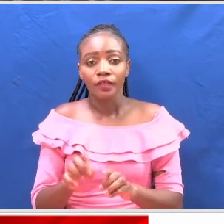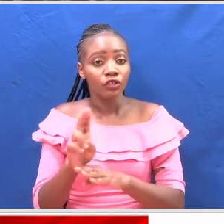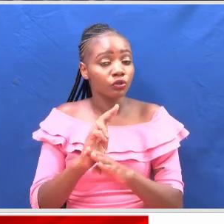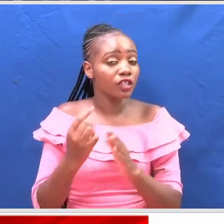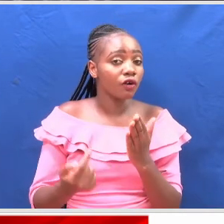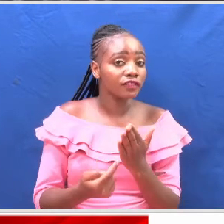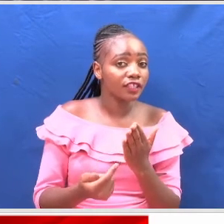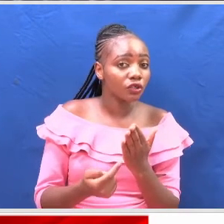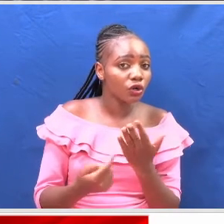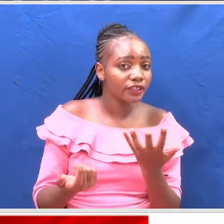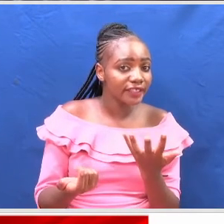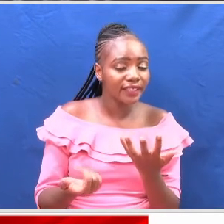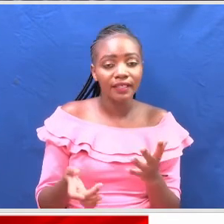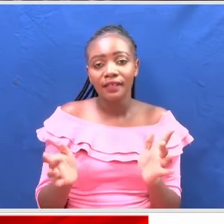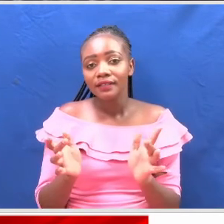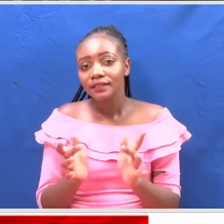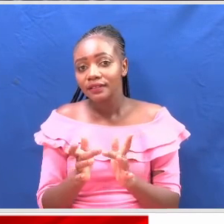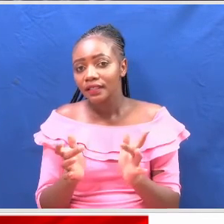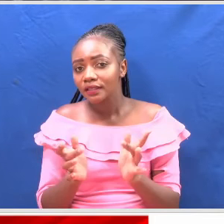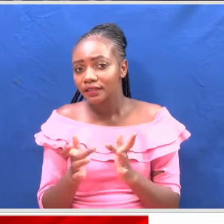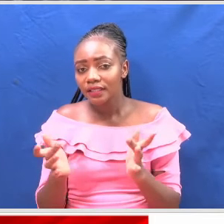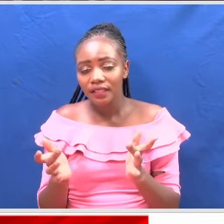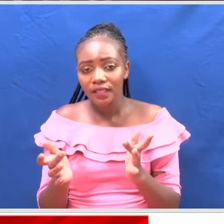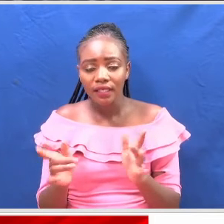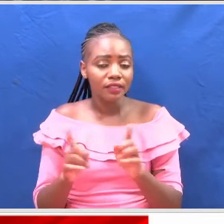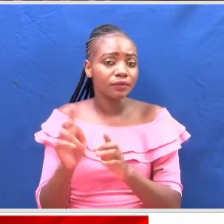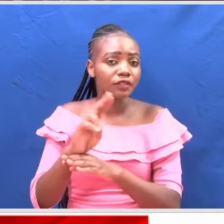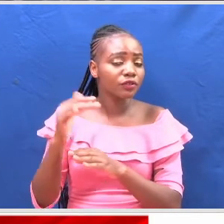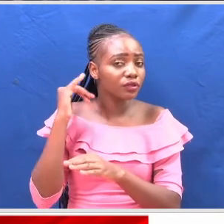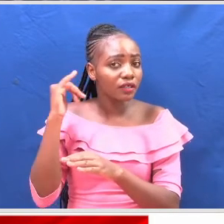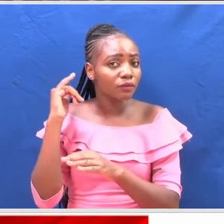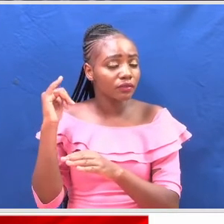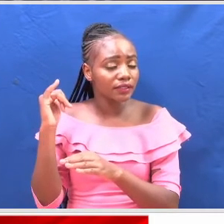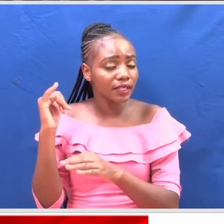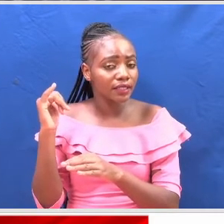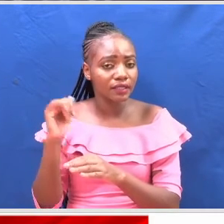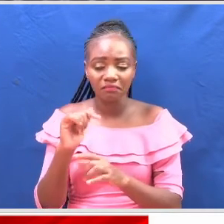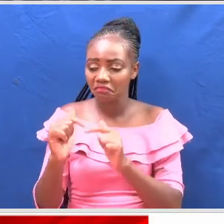digitization, mobile money, mobile telecoms, because more and more people